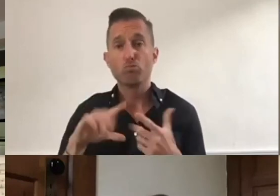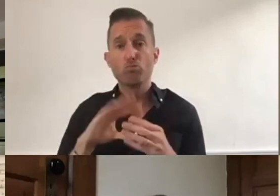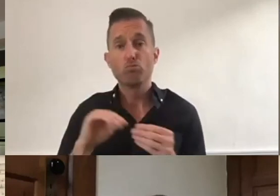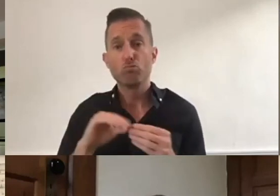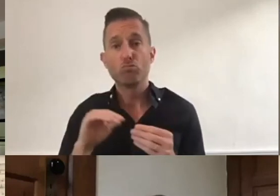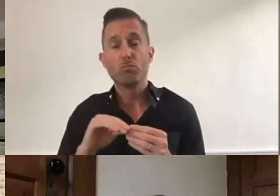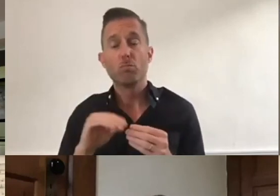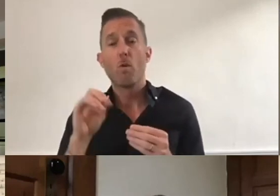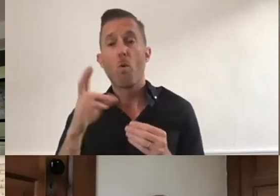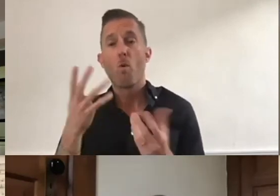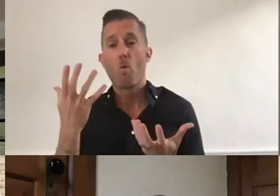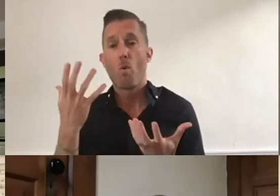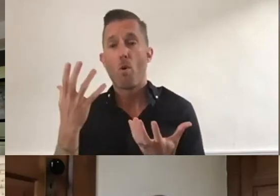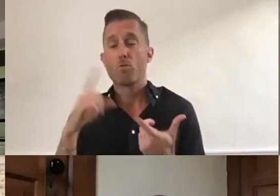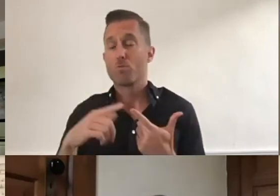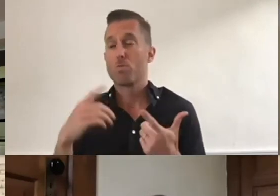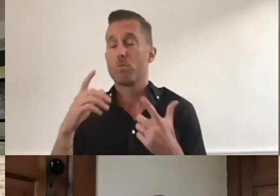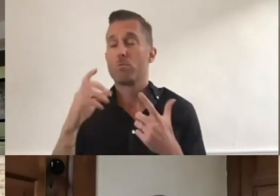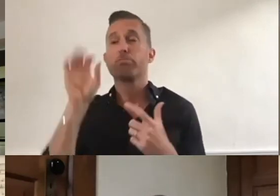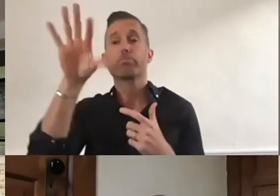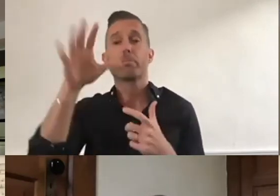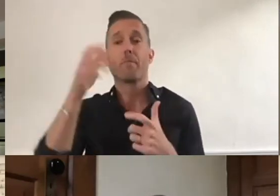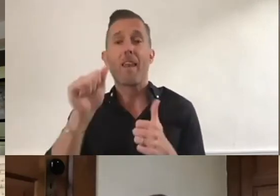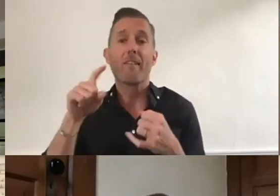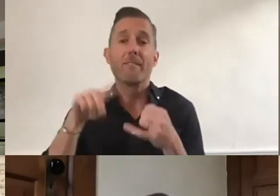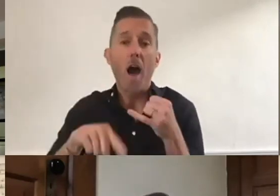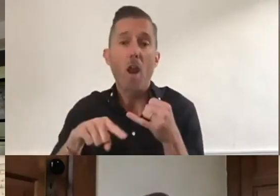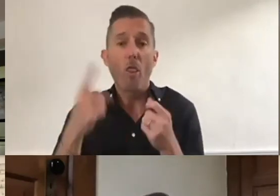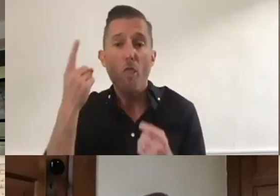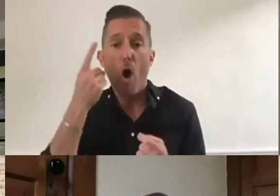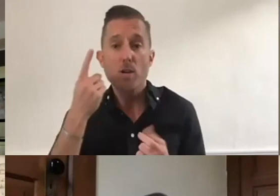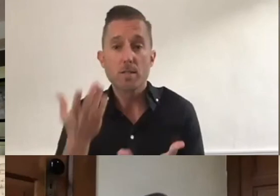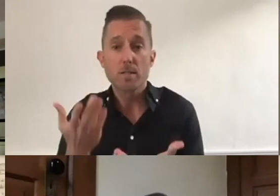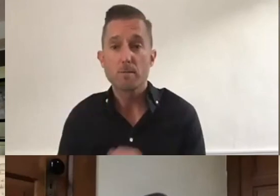a few final thoughts.